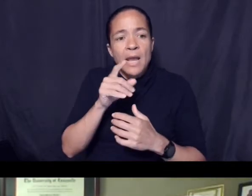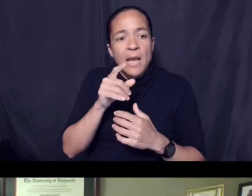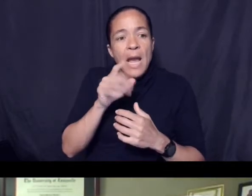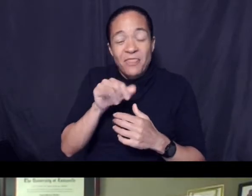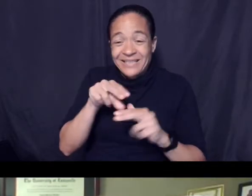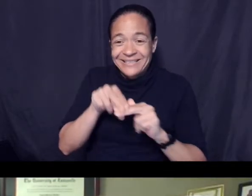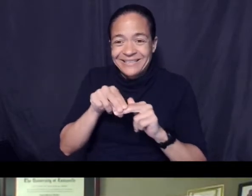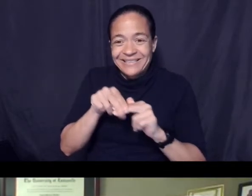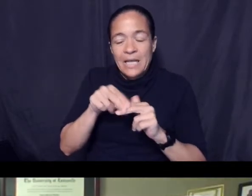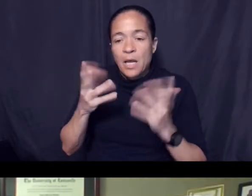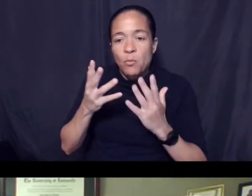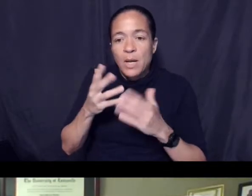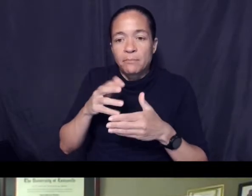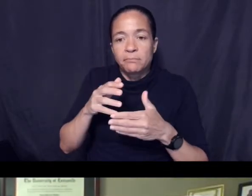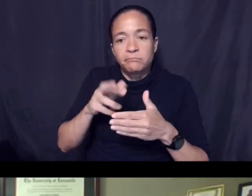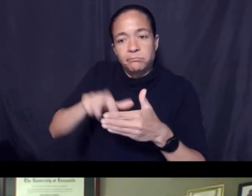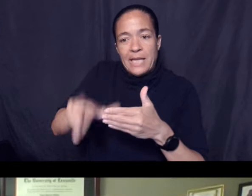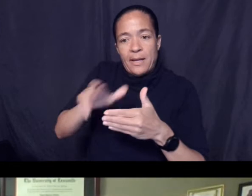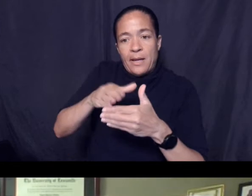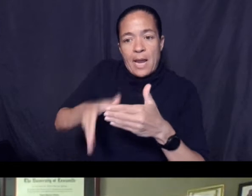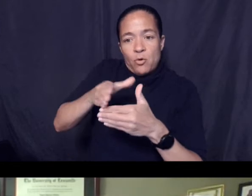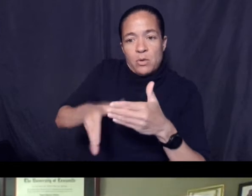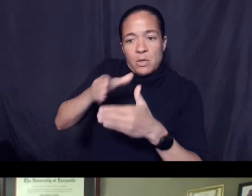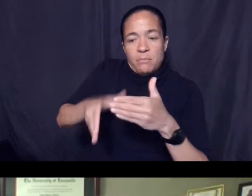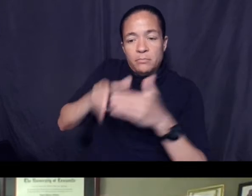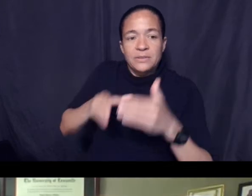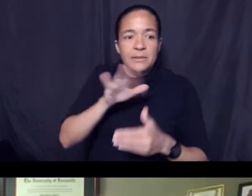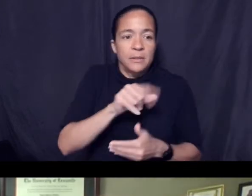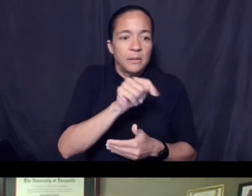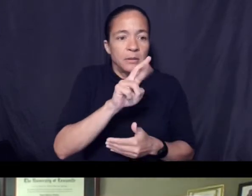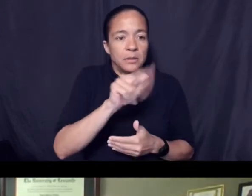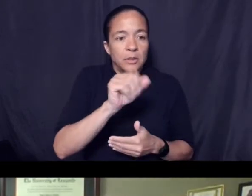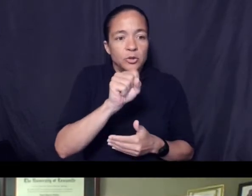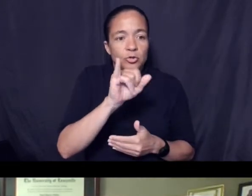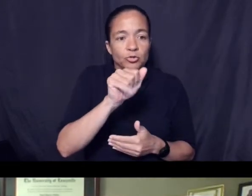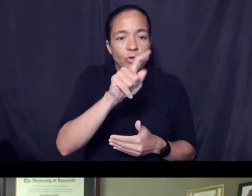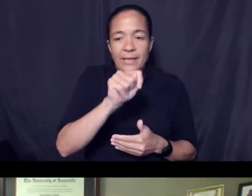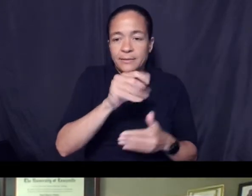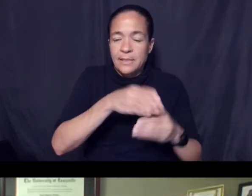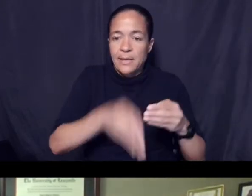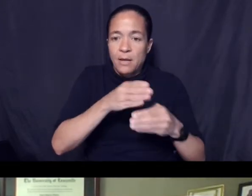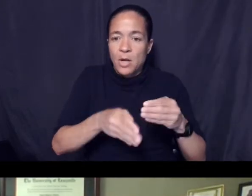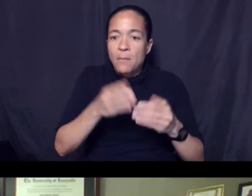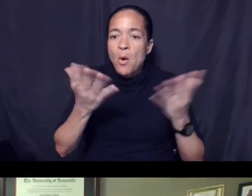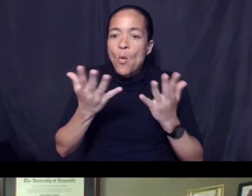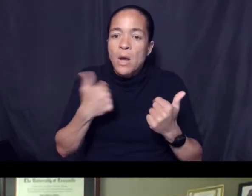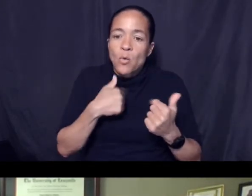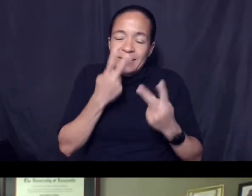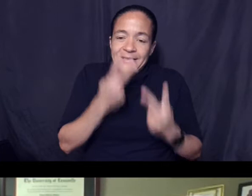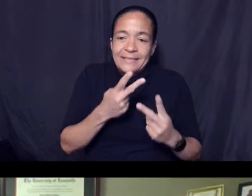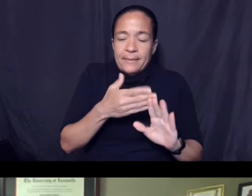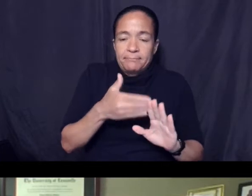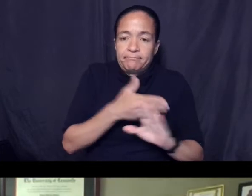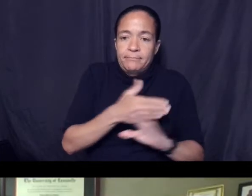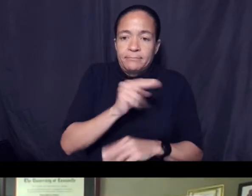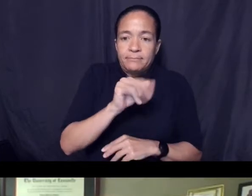us. On the left side, the transient outcomes shown are things that we may see in the nursery or neonatal ICU. So on